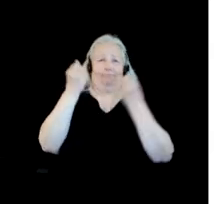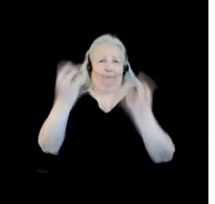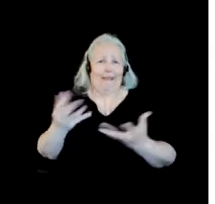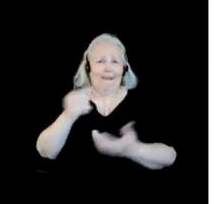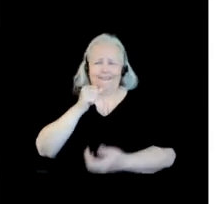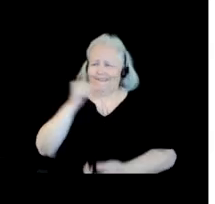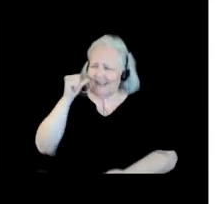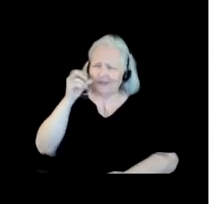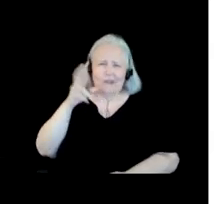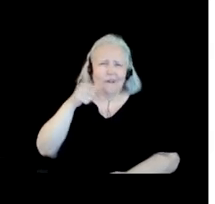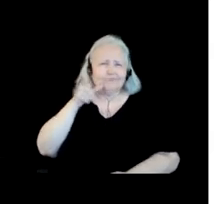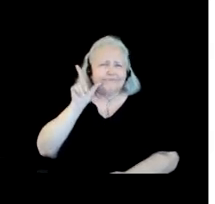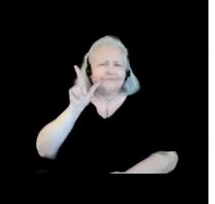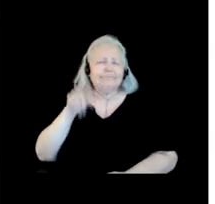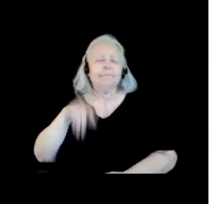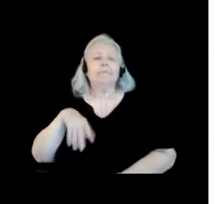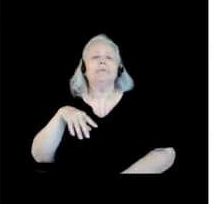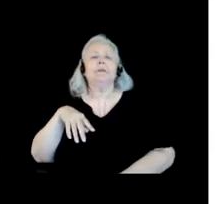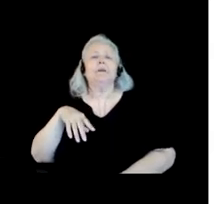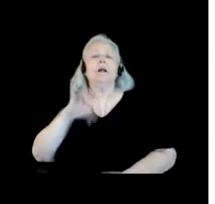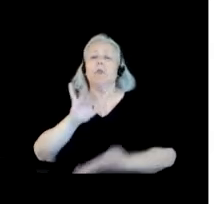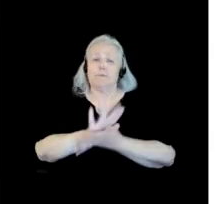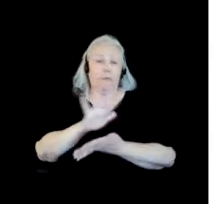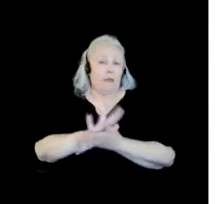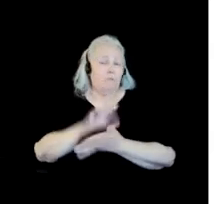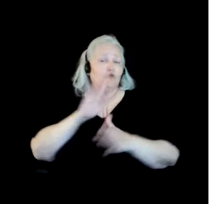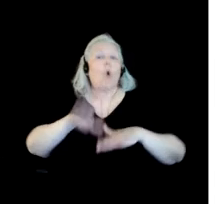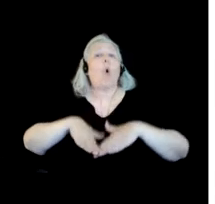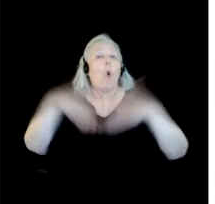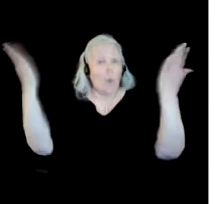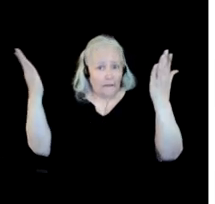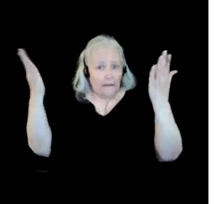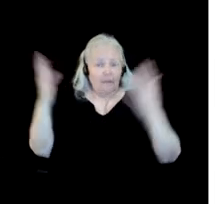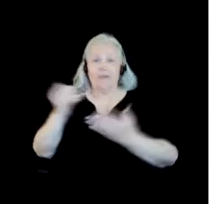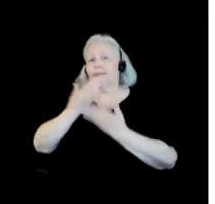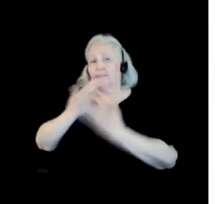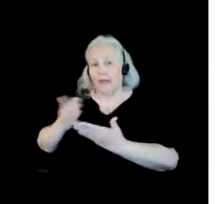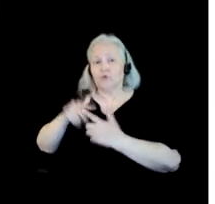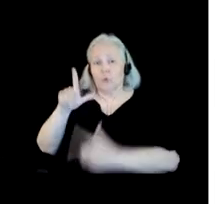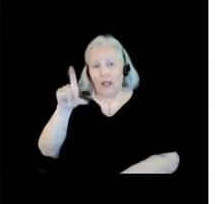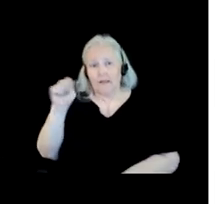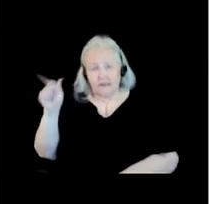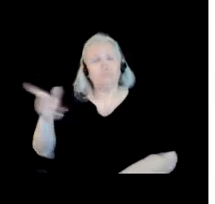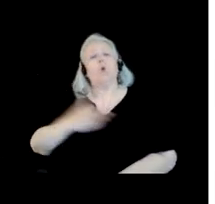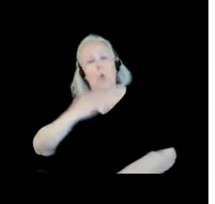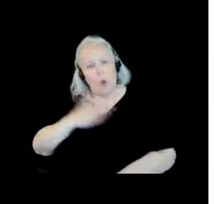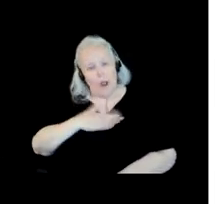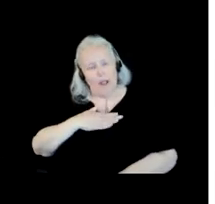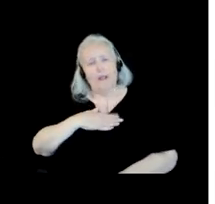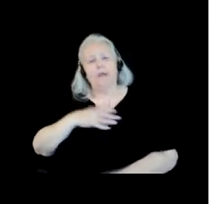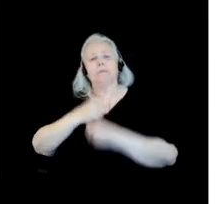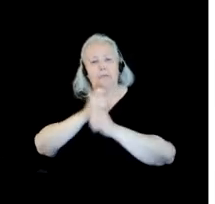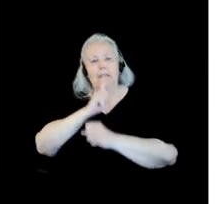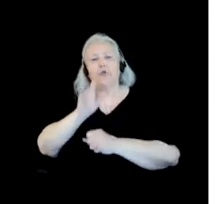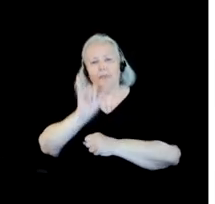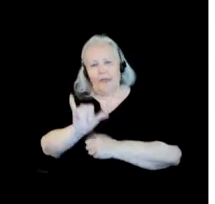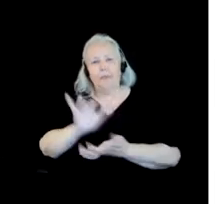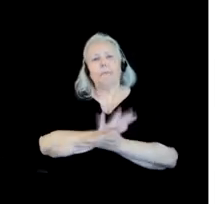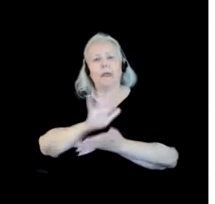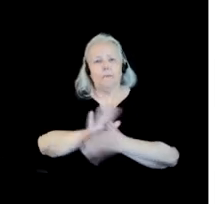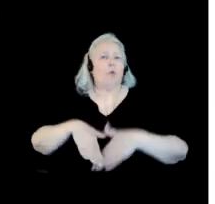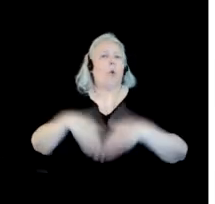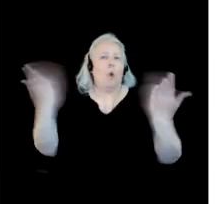And it's an open access paper. Thank you to the Linguistic Society of America for committing to making that paper open. And so I'm